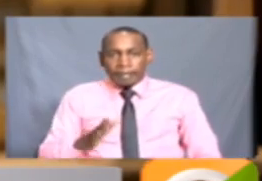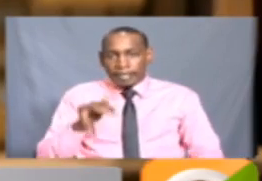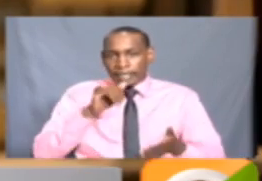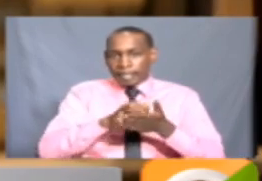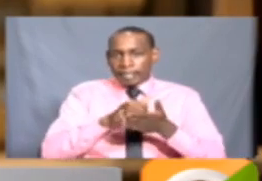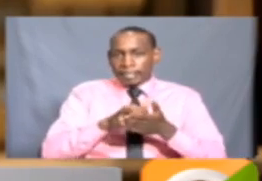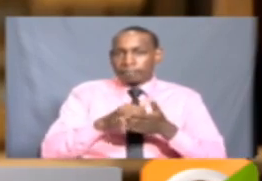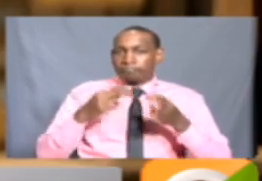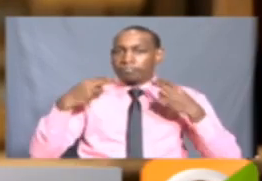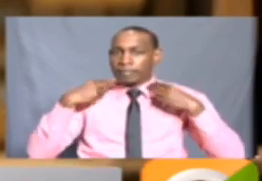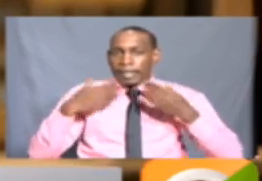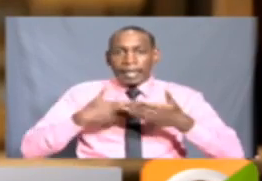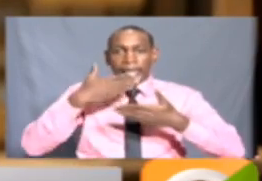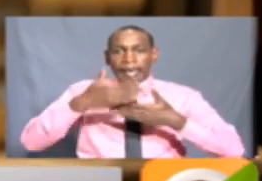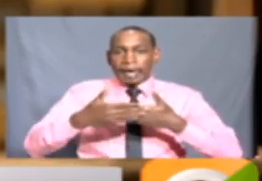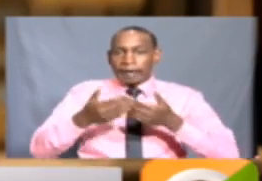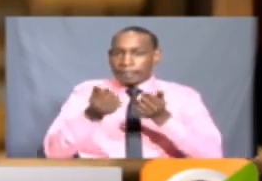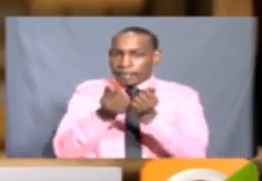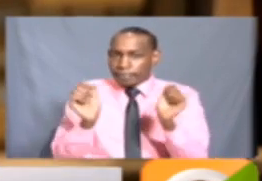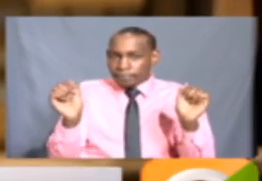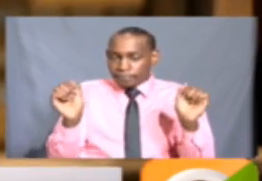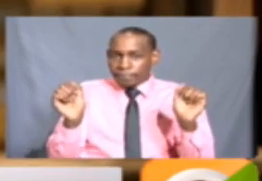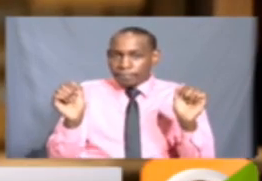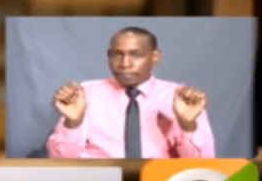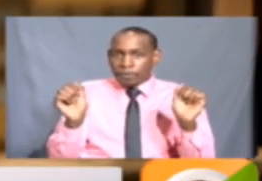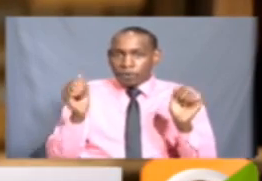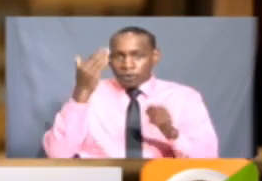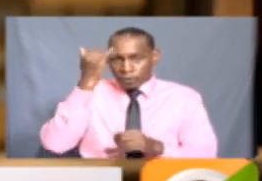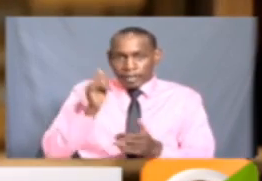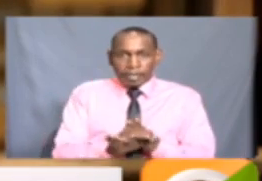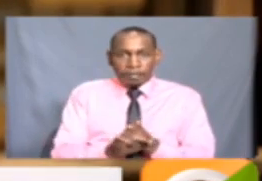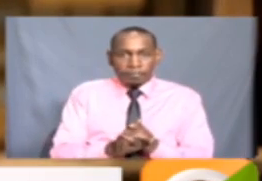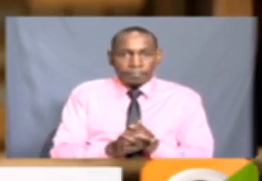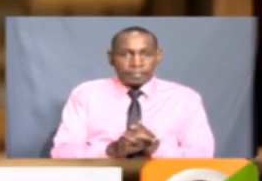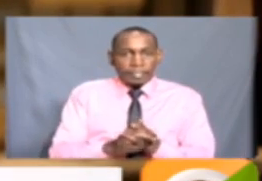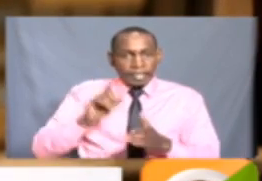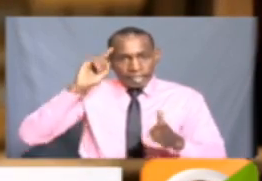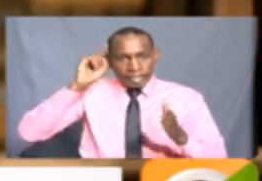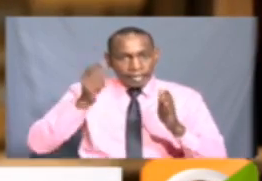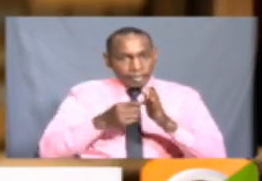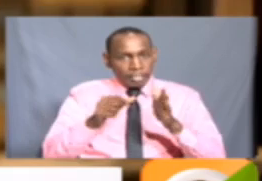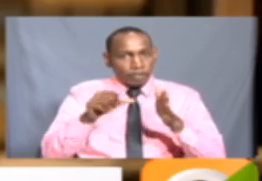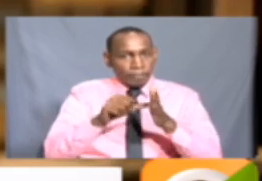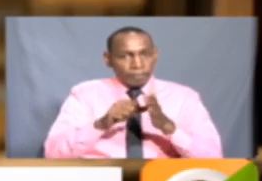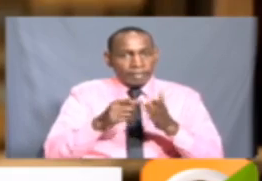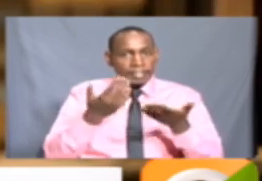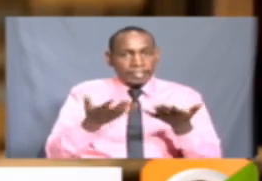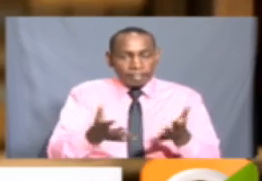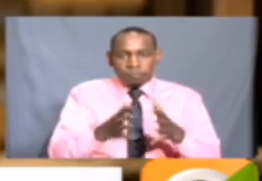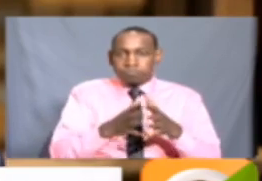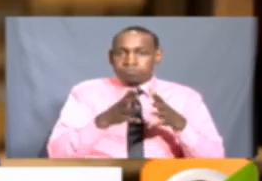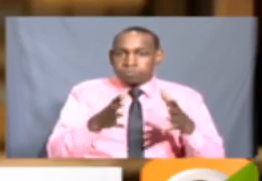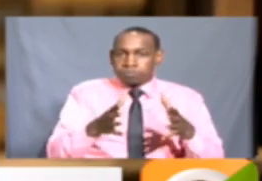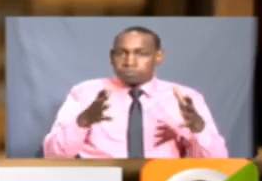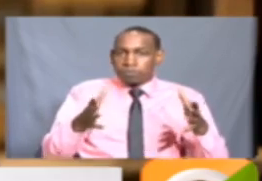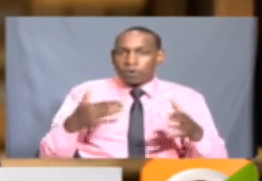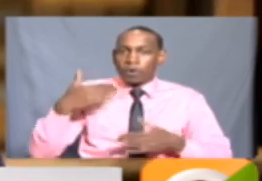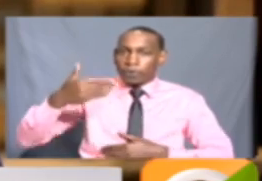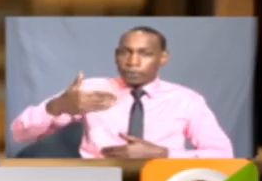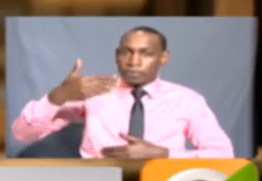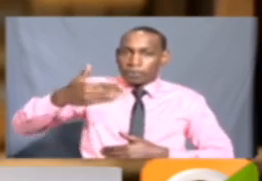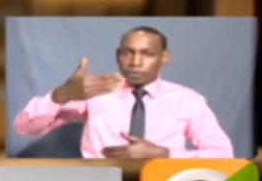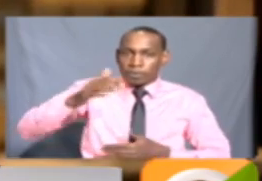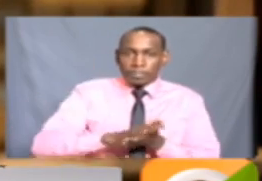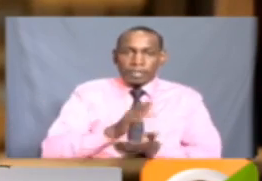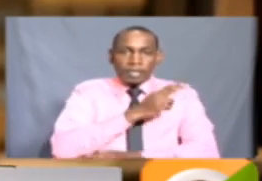get stuck after being discharged due to unidentification is increasing with each passing day.